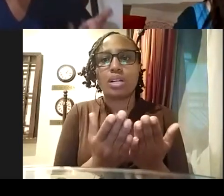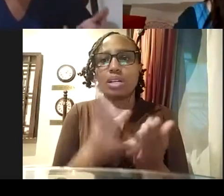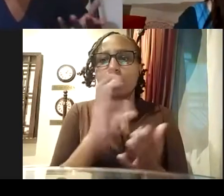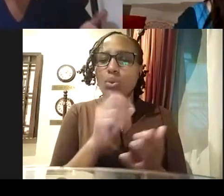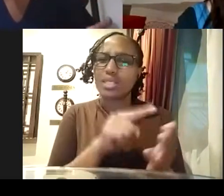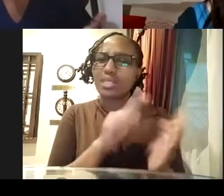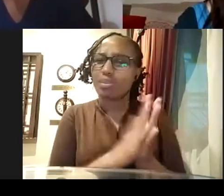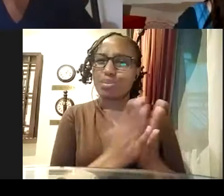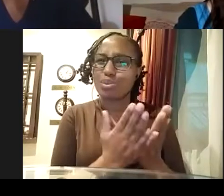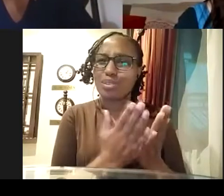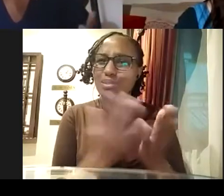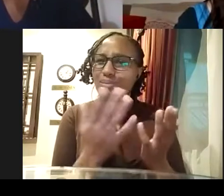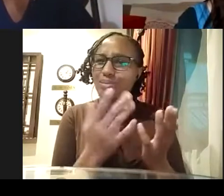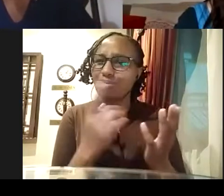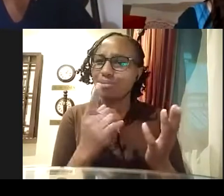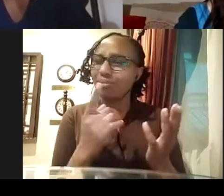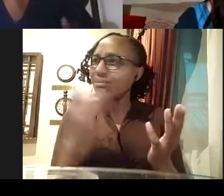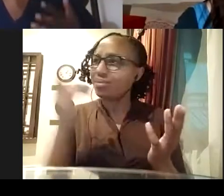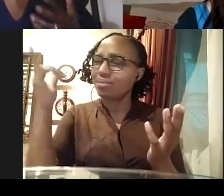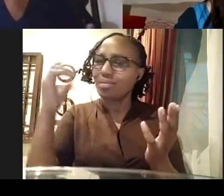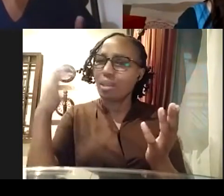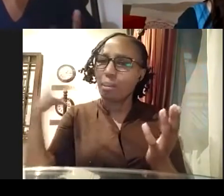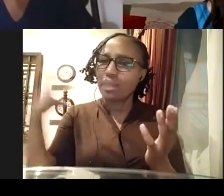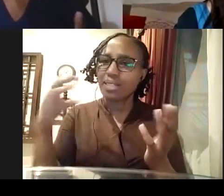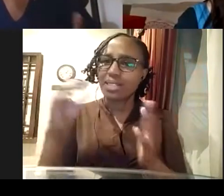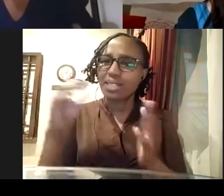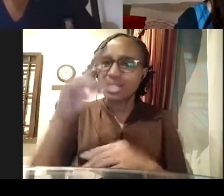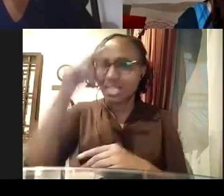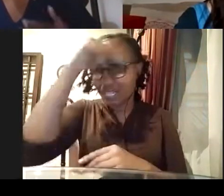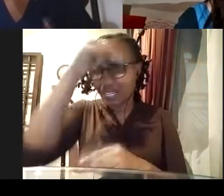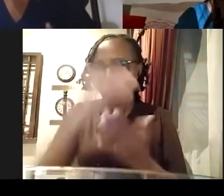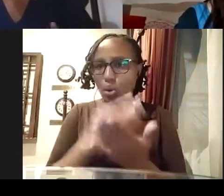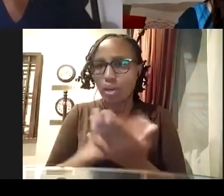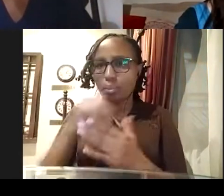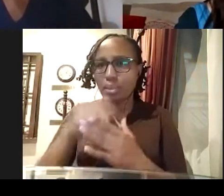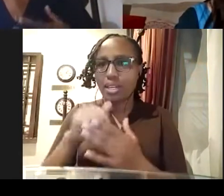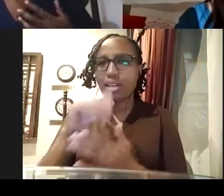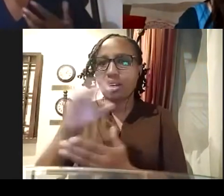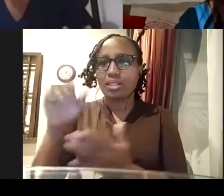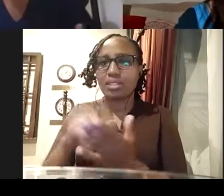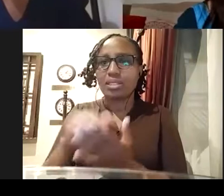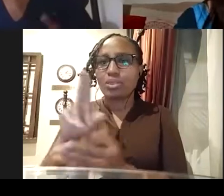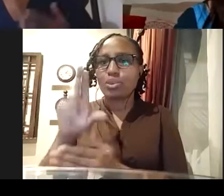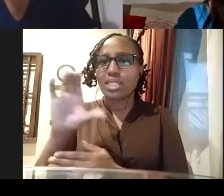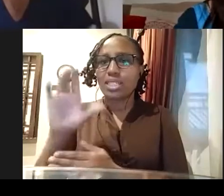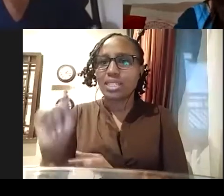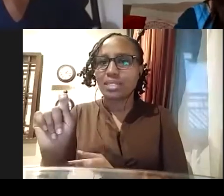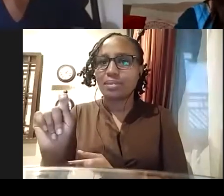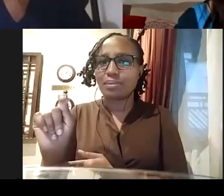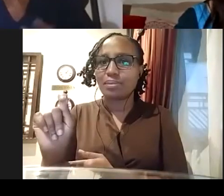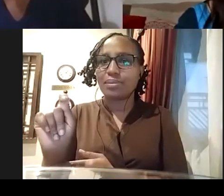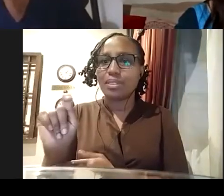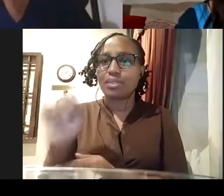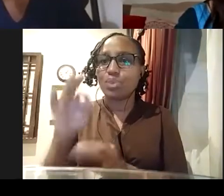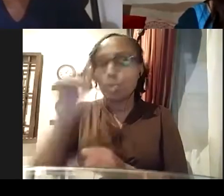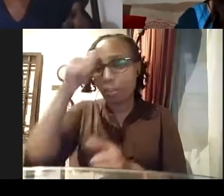sounds like you wrote it at a master's degree program in the middle of Upper Campus in UCT. So the way that you're gonna remember how people